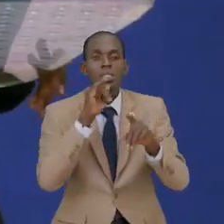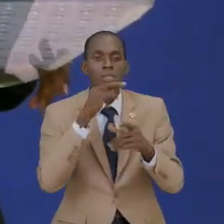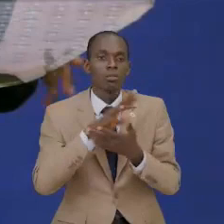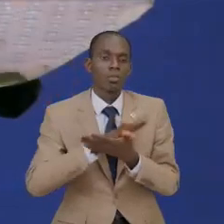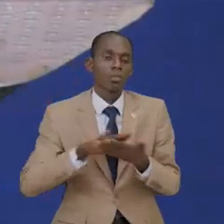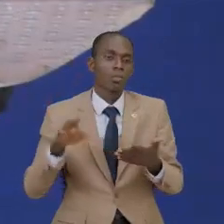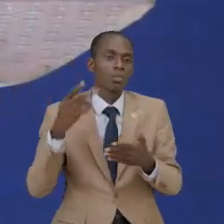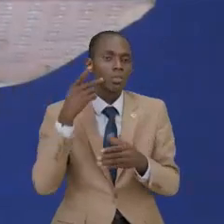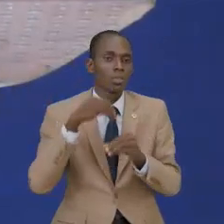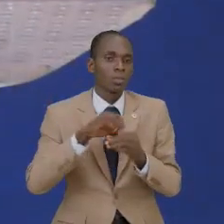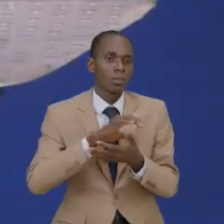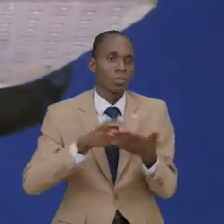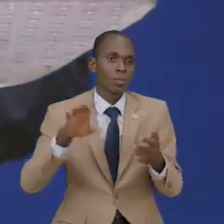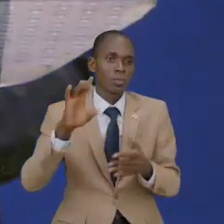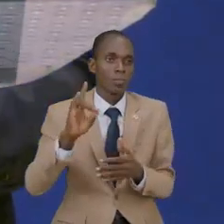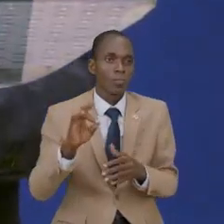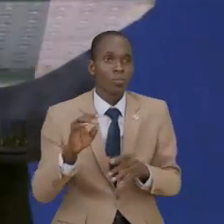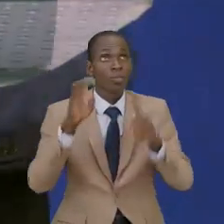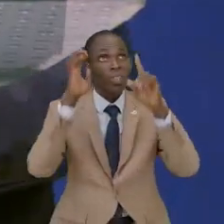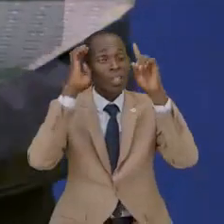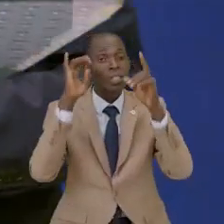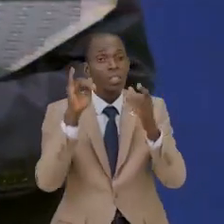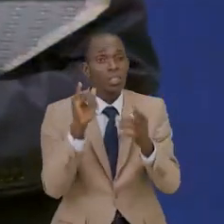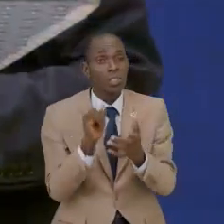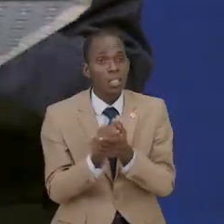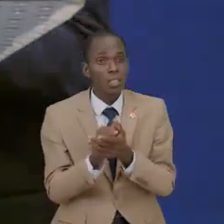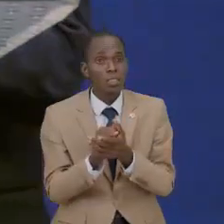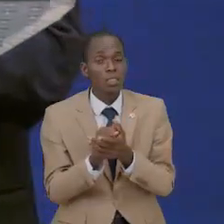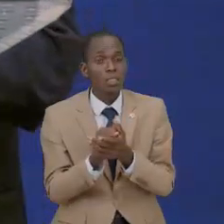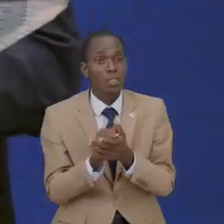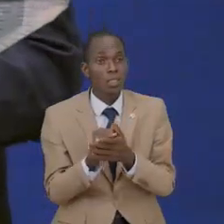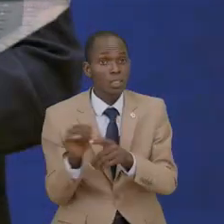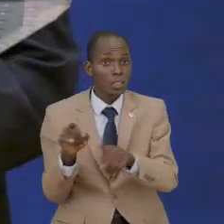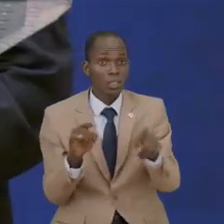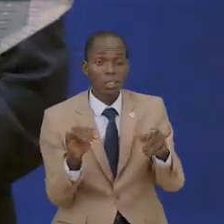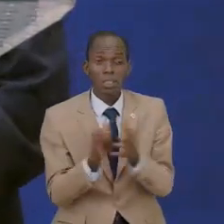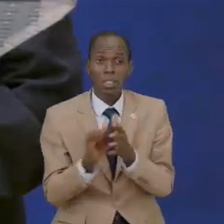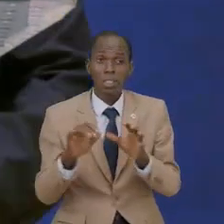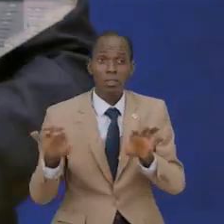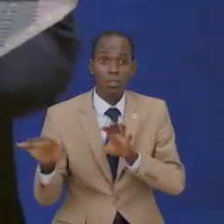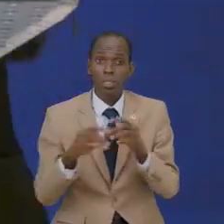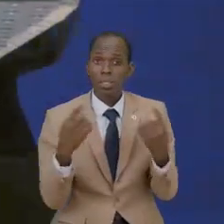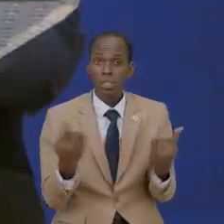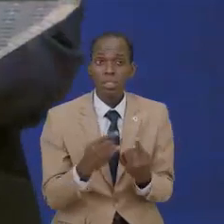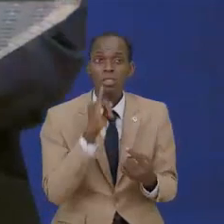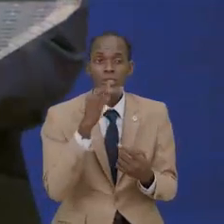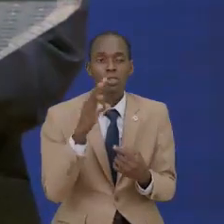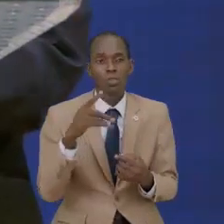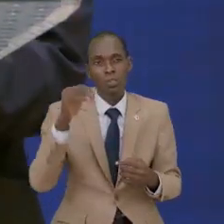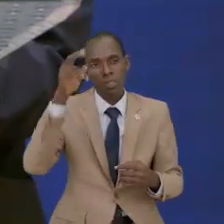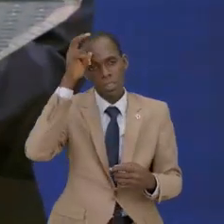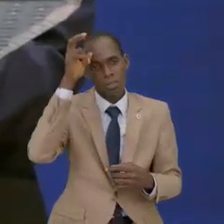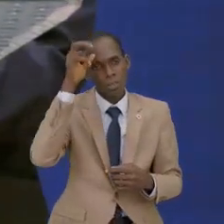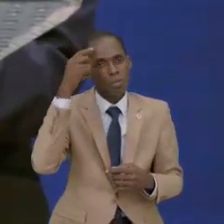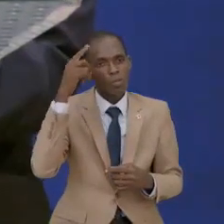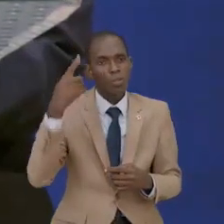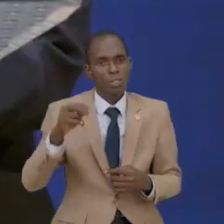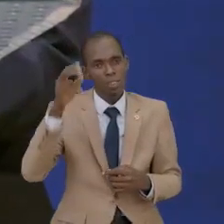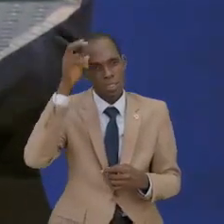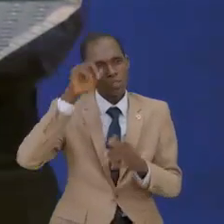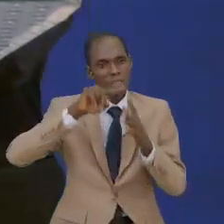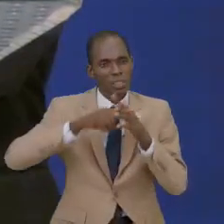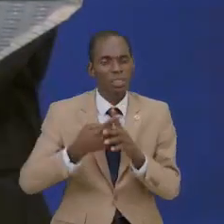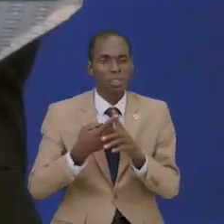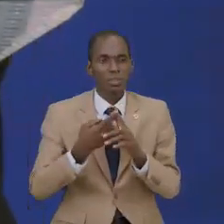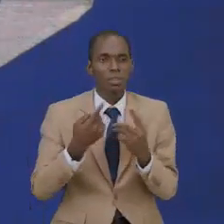verse 8 it says, he that committeth sin is of the devil, for the devil sinneth from the